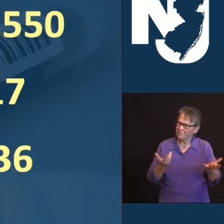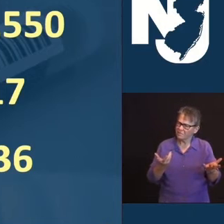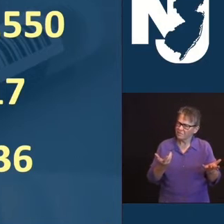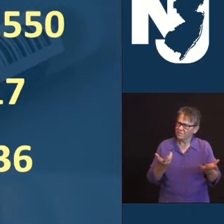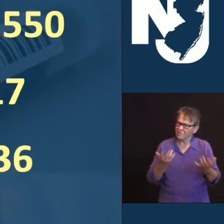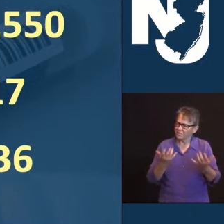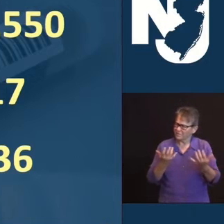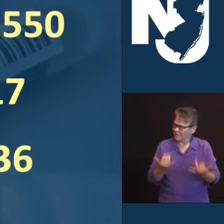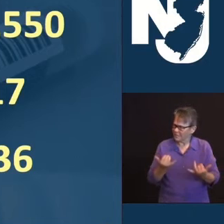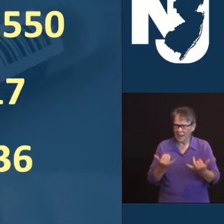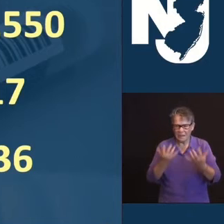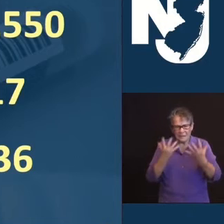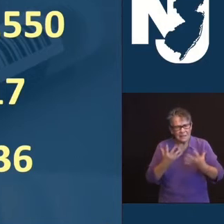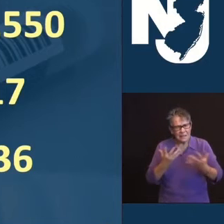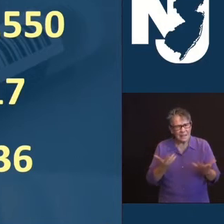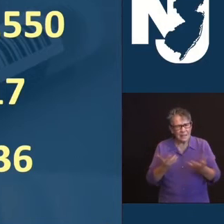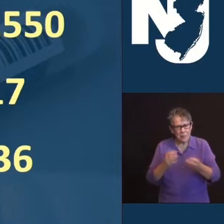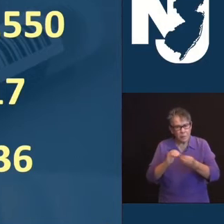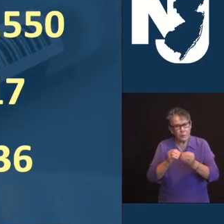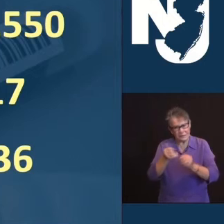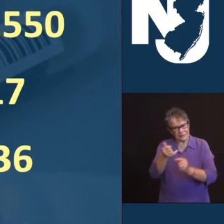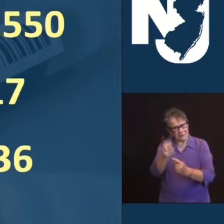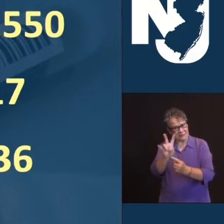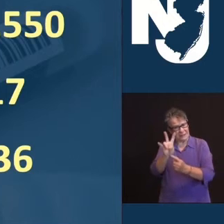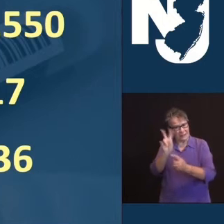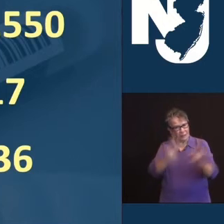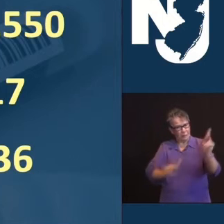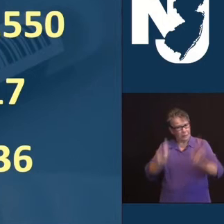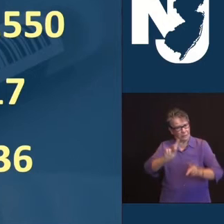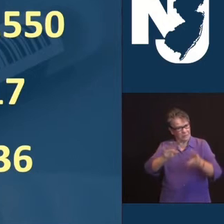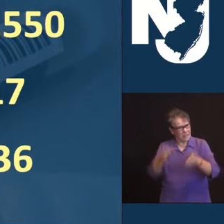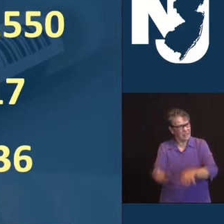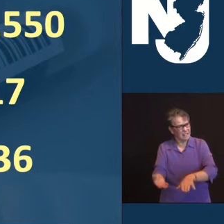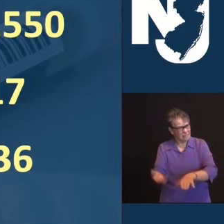confirmed COVID-related deaths. That gives us a total of